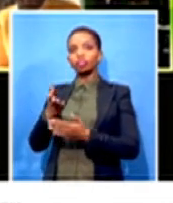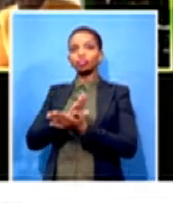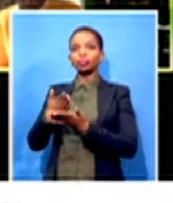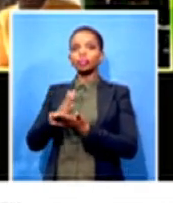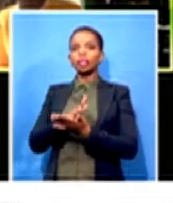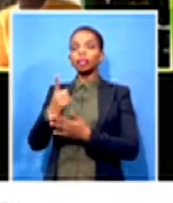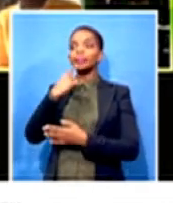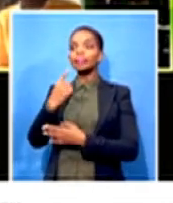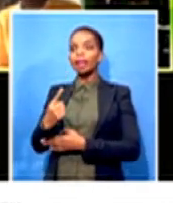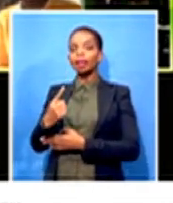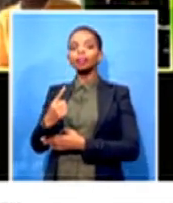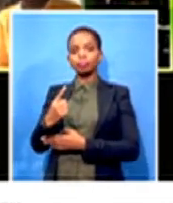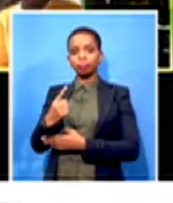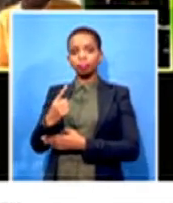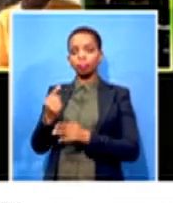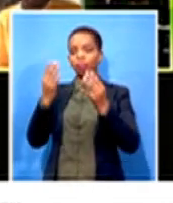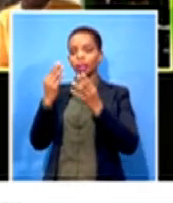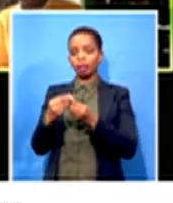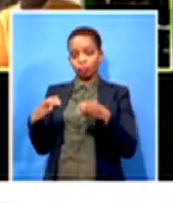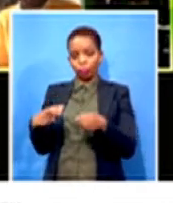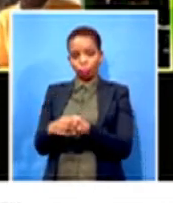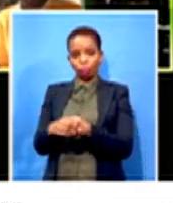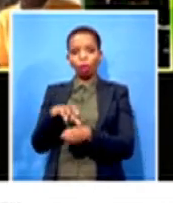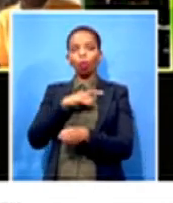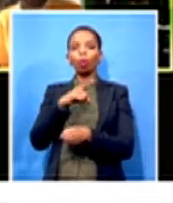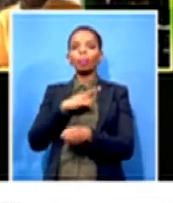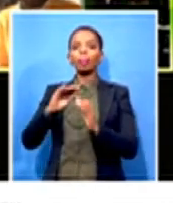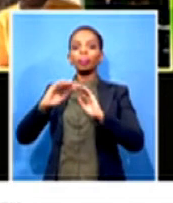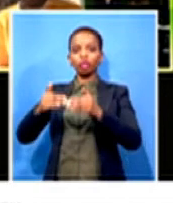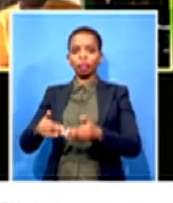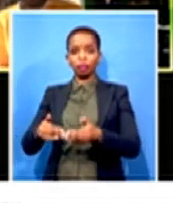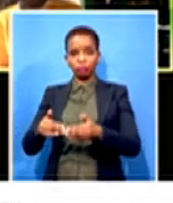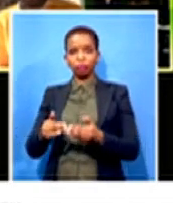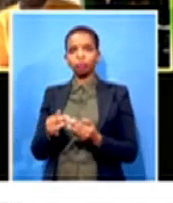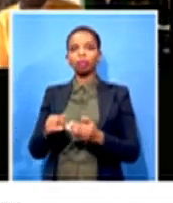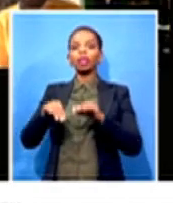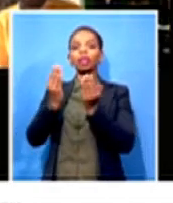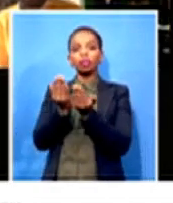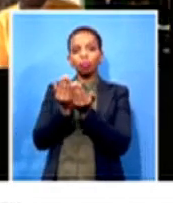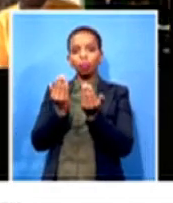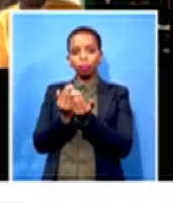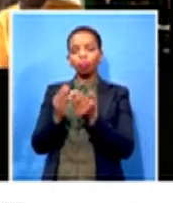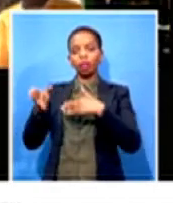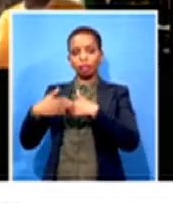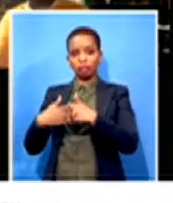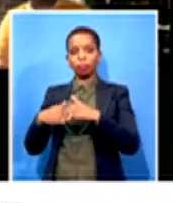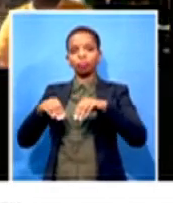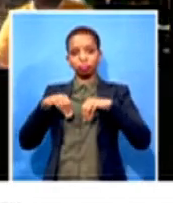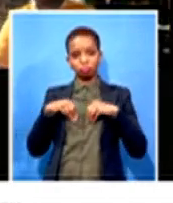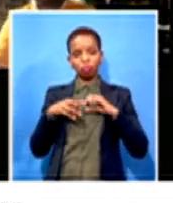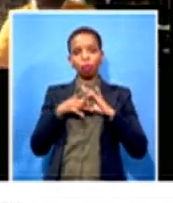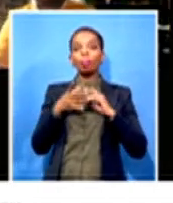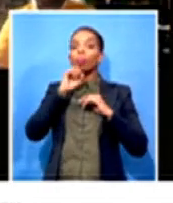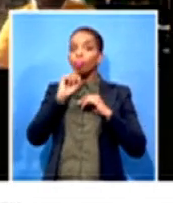more protected because schools were closed down? Is that the reason why we're seeing lower rates in children? Well, I think